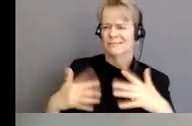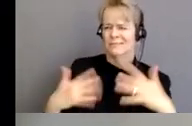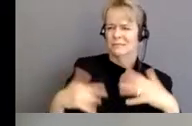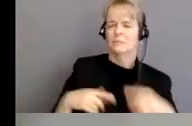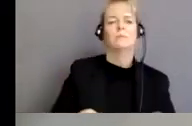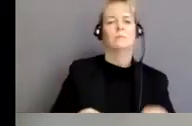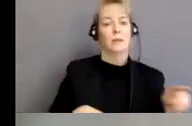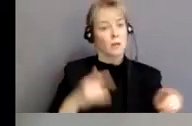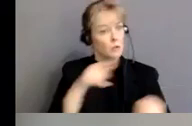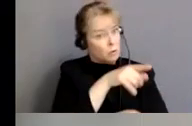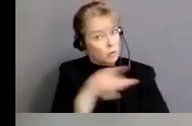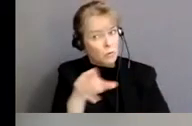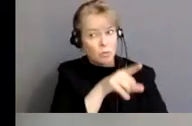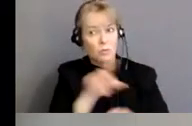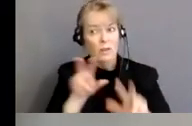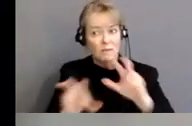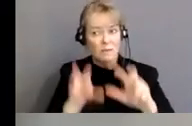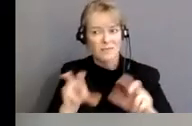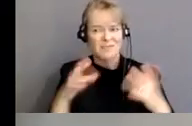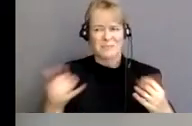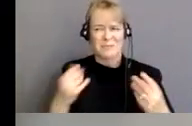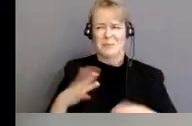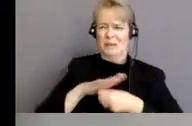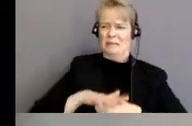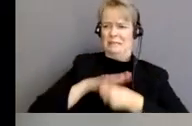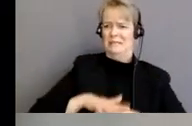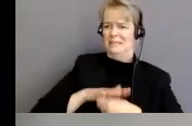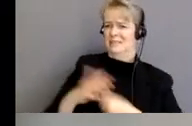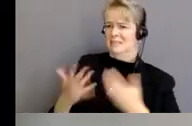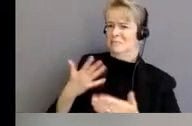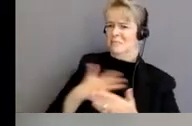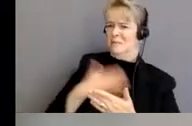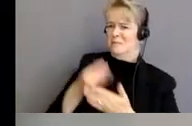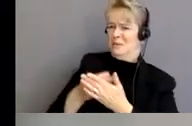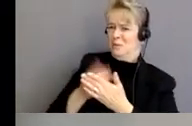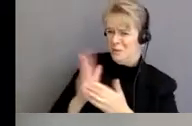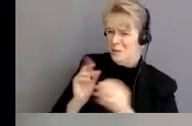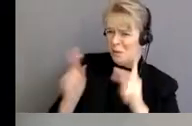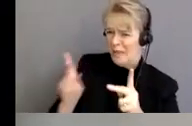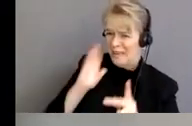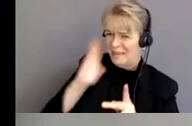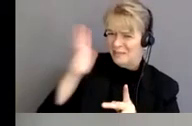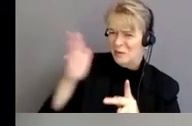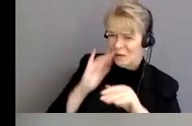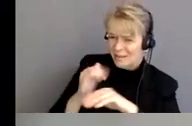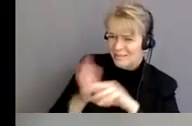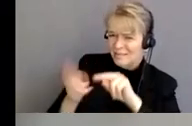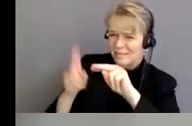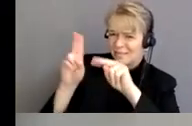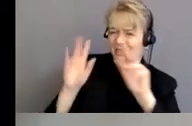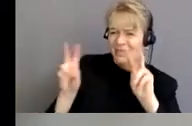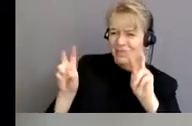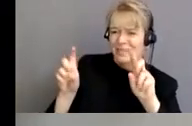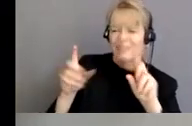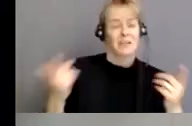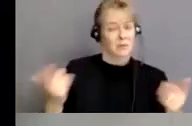this is a time where many people are anxious. And we know through our research that approximately 50% of Canadians were experiencing increased